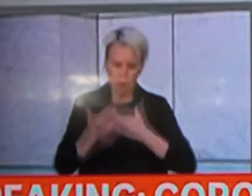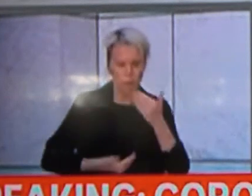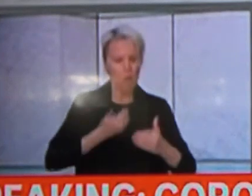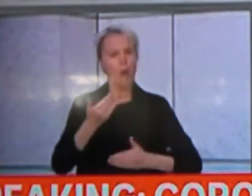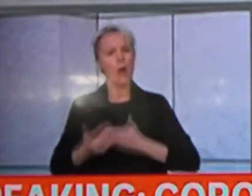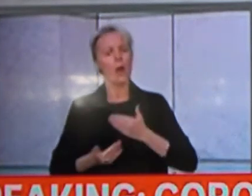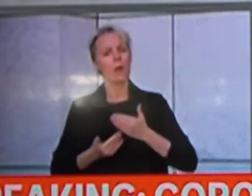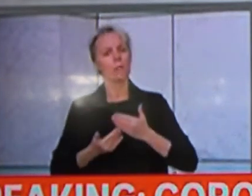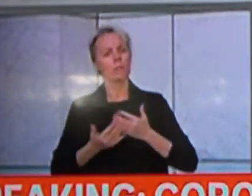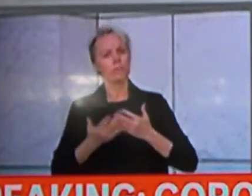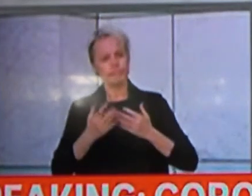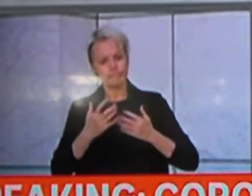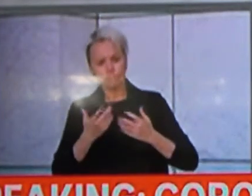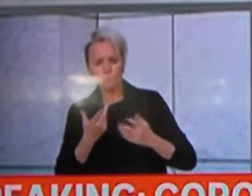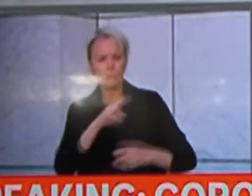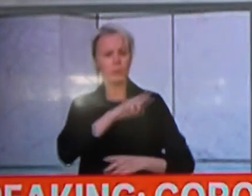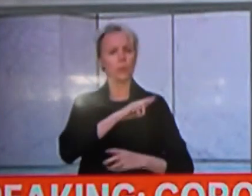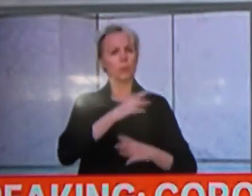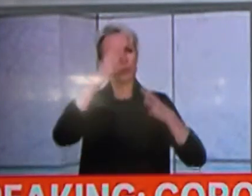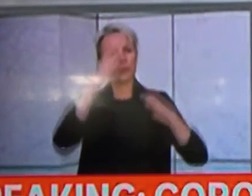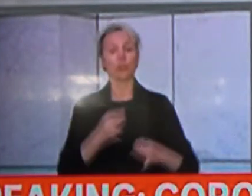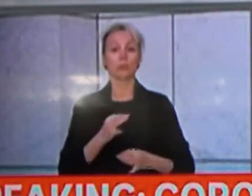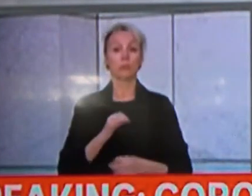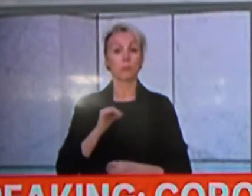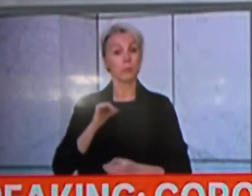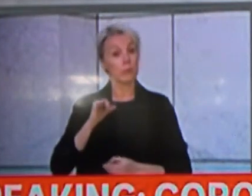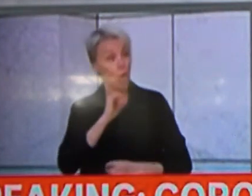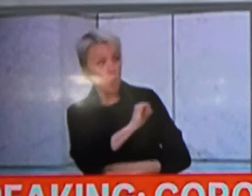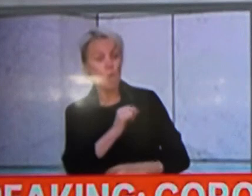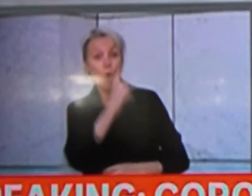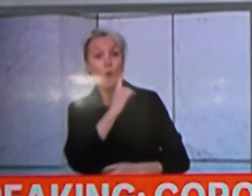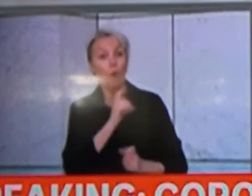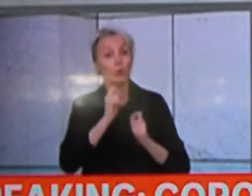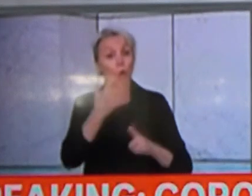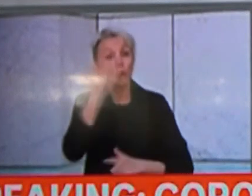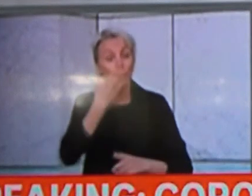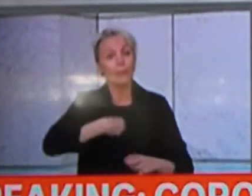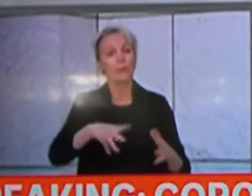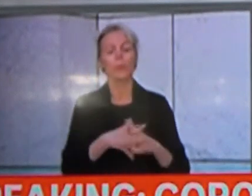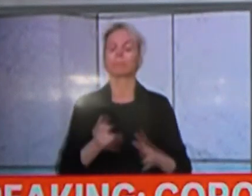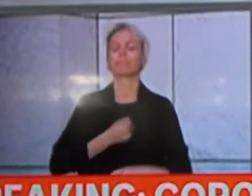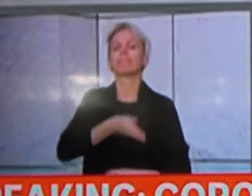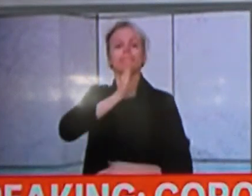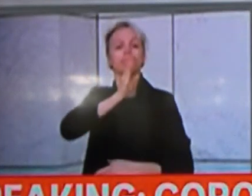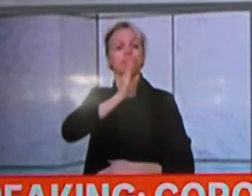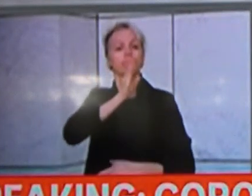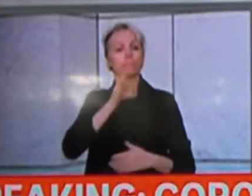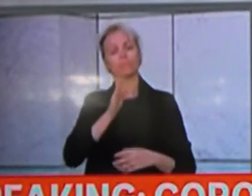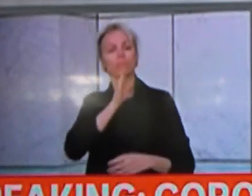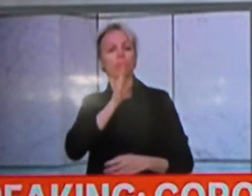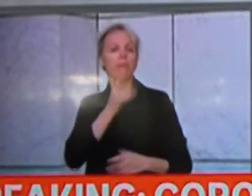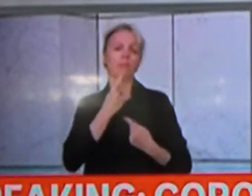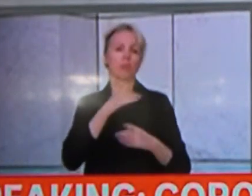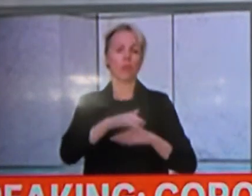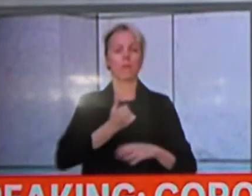and to make decisions in a responsible manner. Girls been in school every day this week, and will they continue to go? I don't go into the health status of my